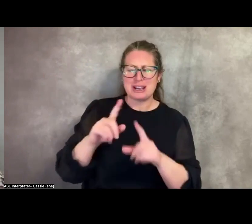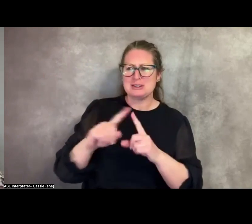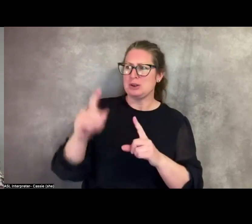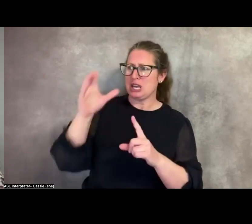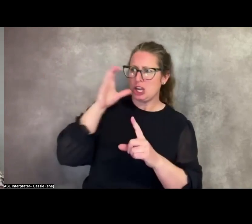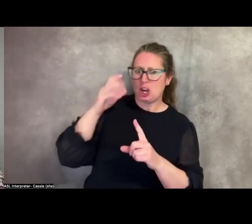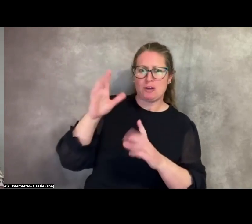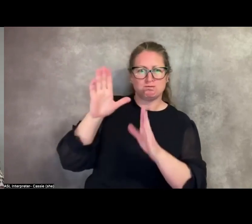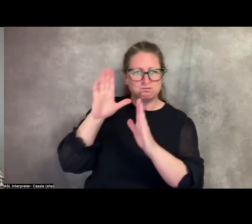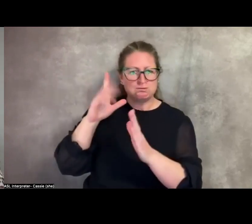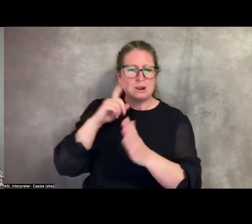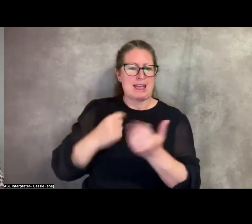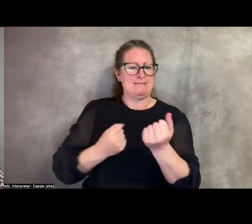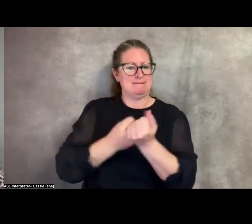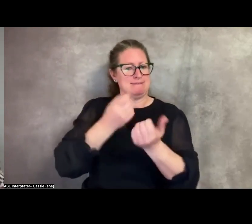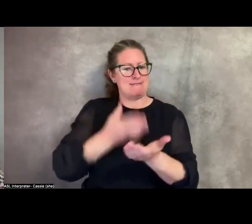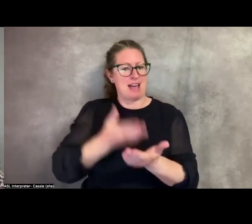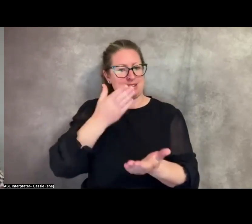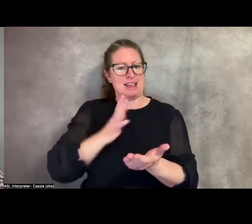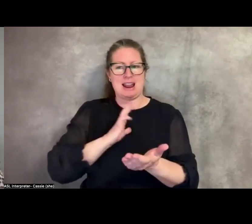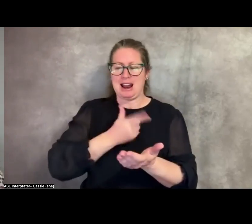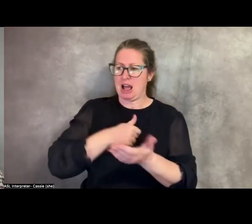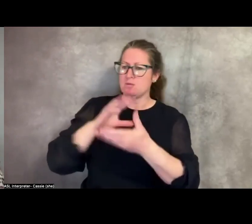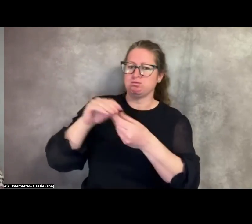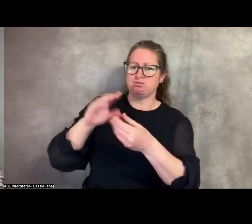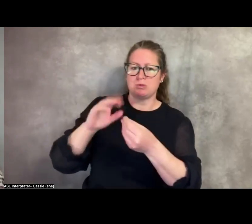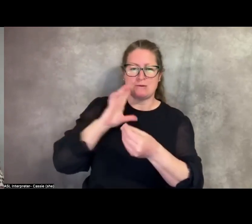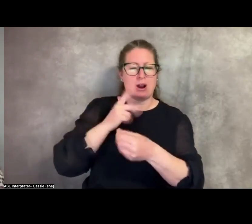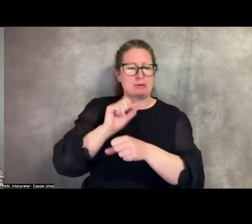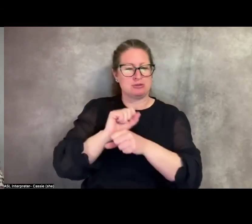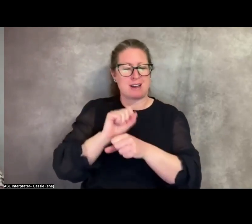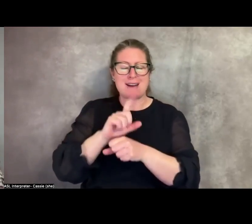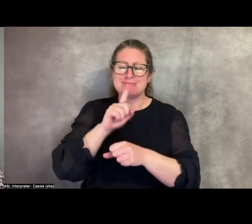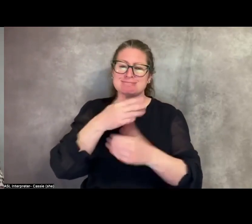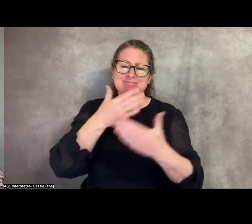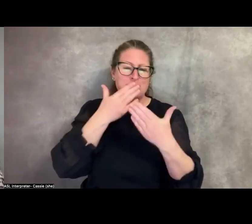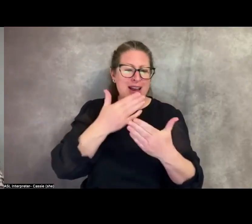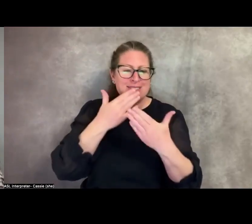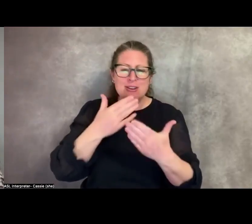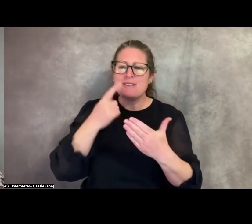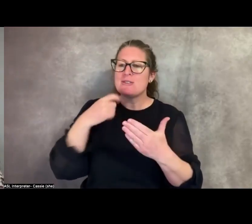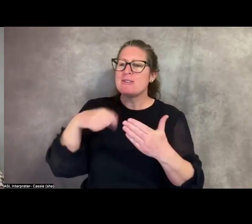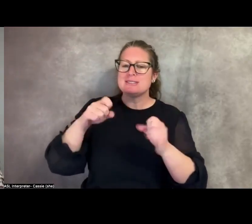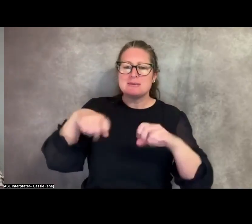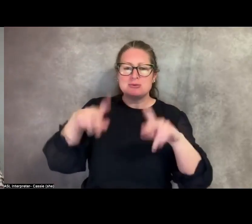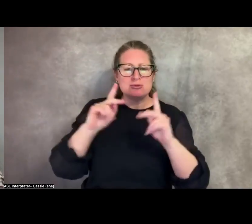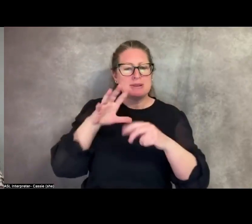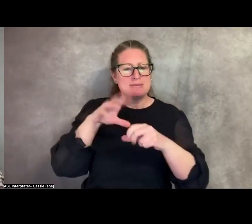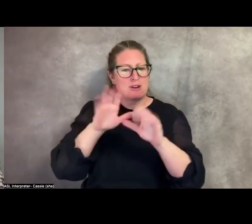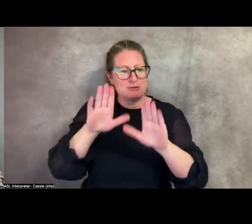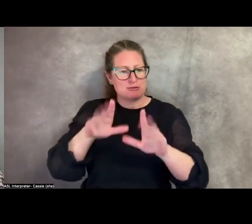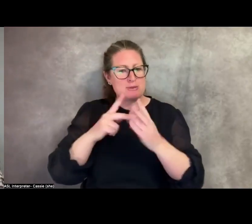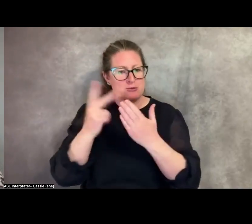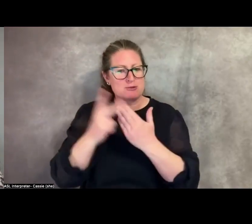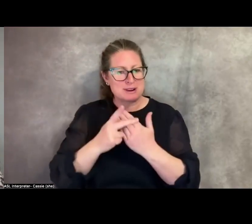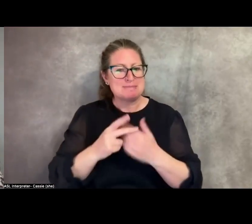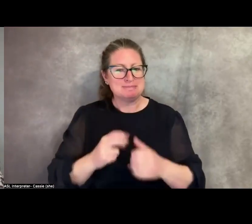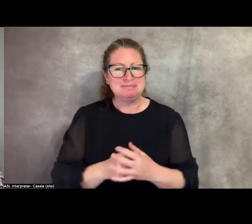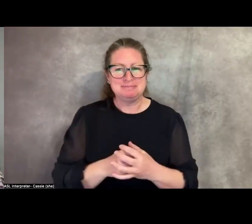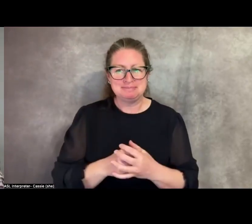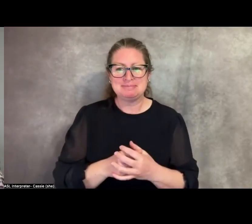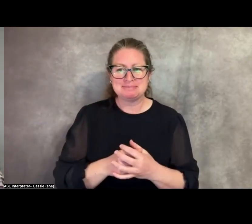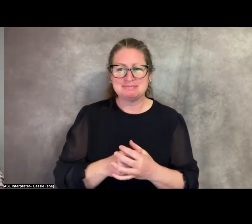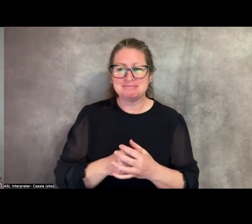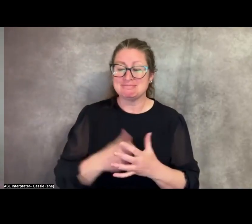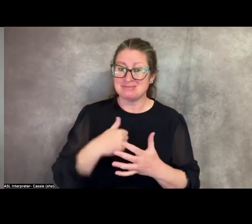the jobs that we do. I'm just grateful for having this opportunity to be a part of a great program, which I would